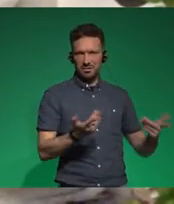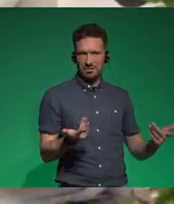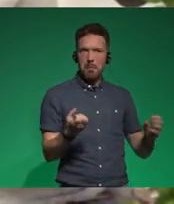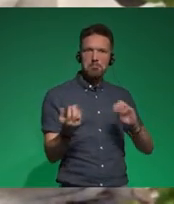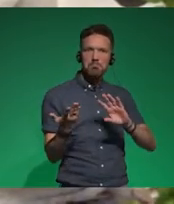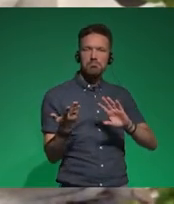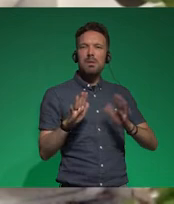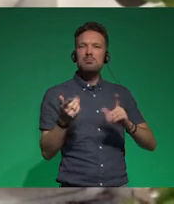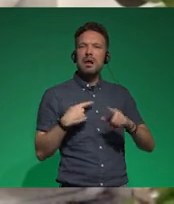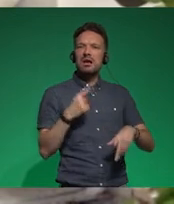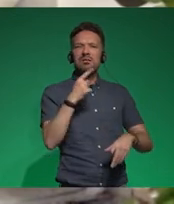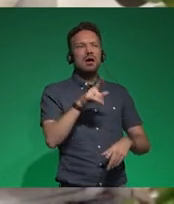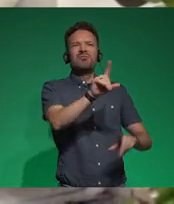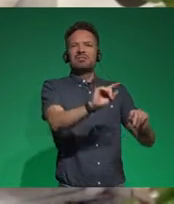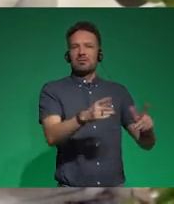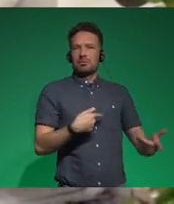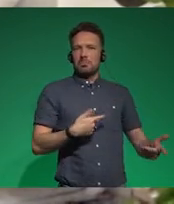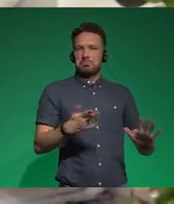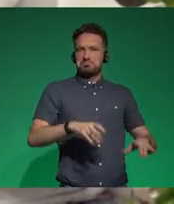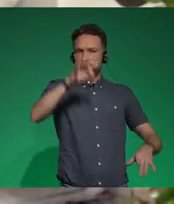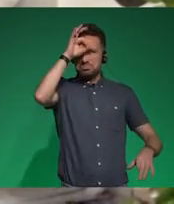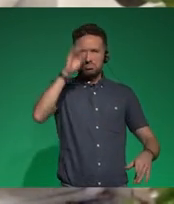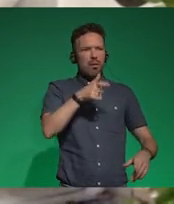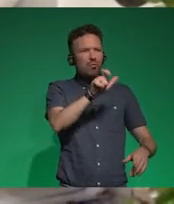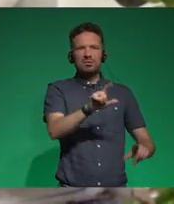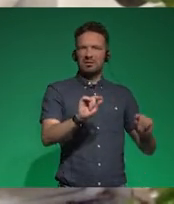It is not really kind of like a straight,